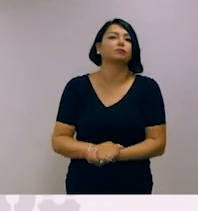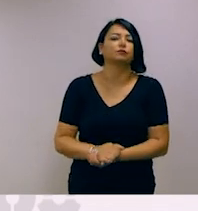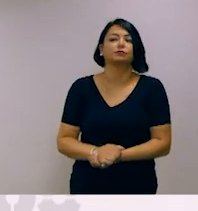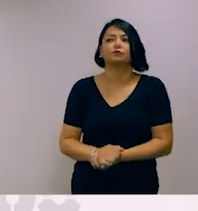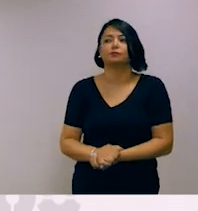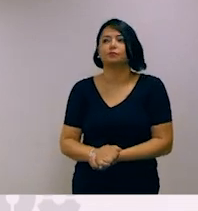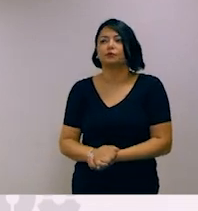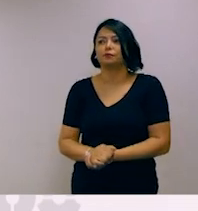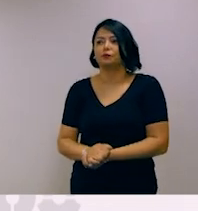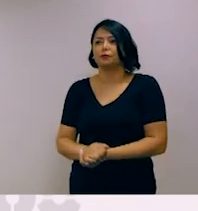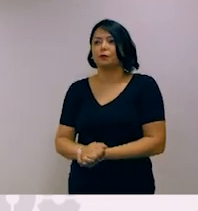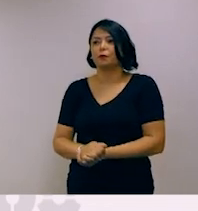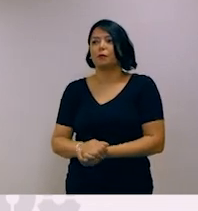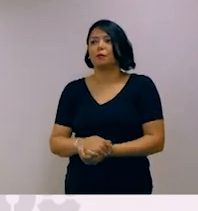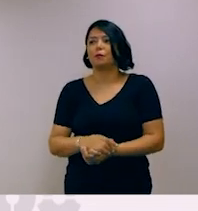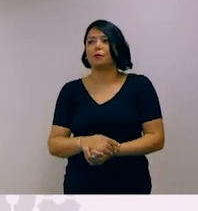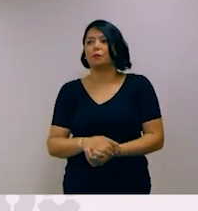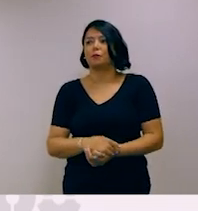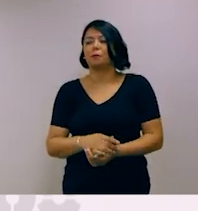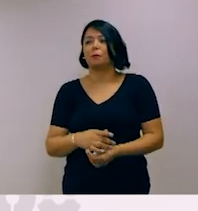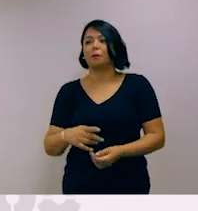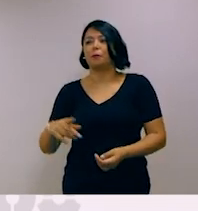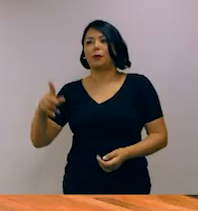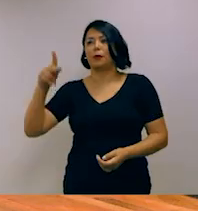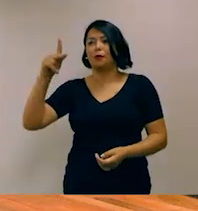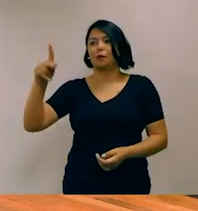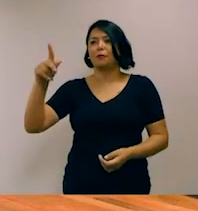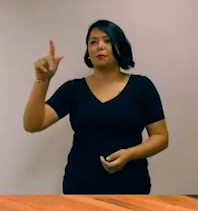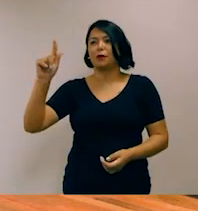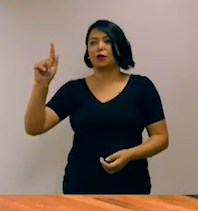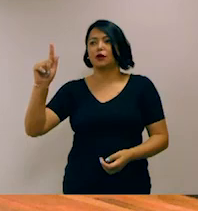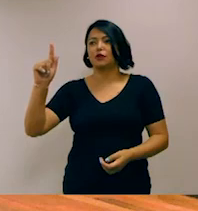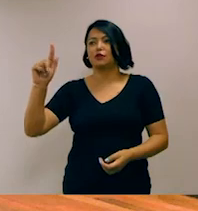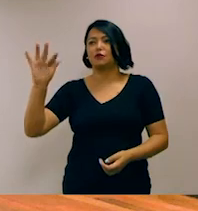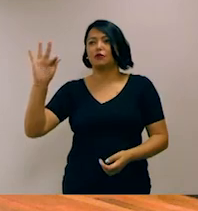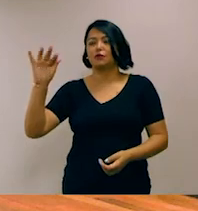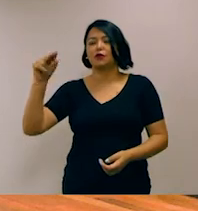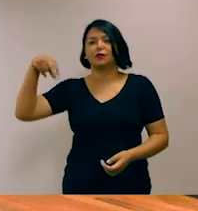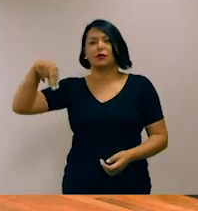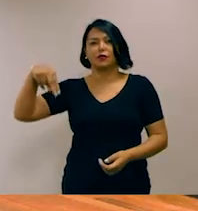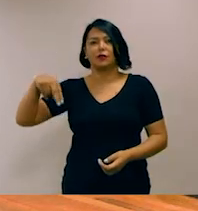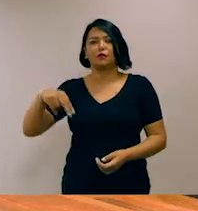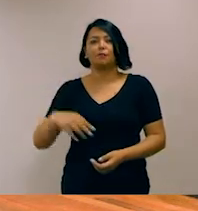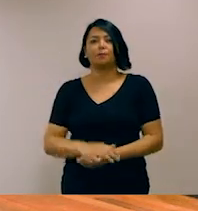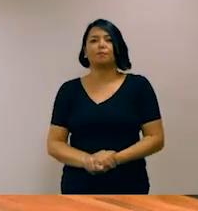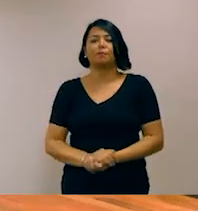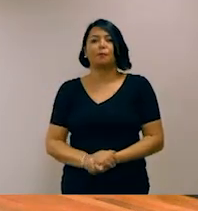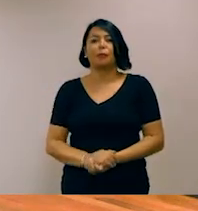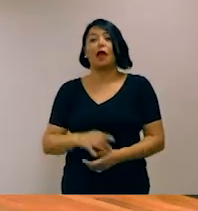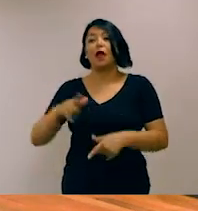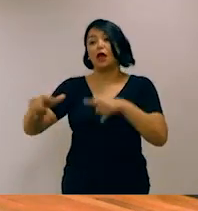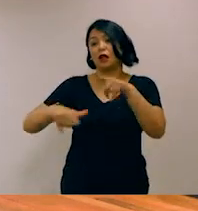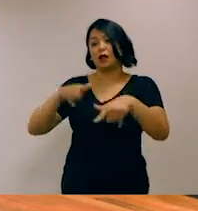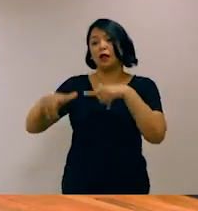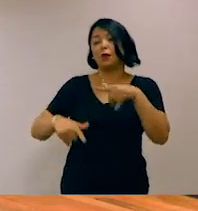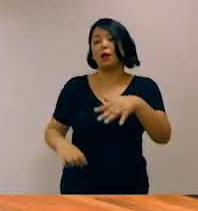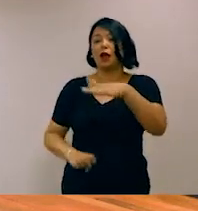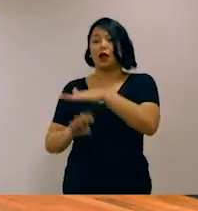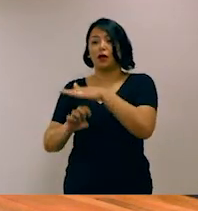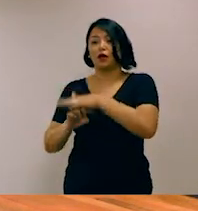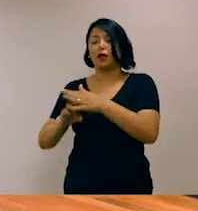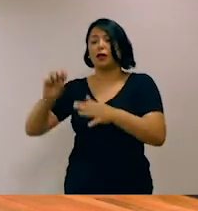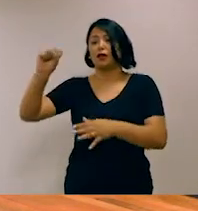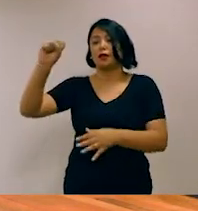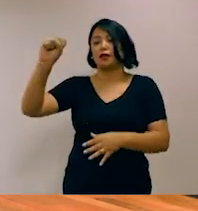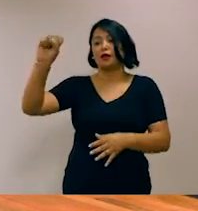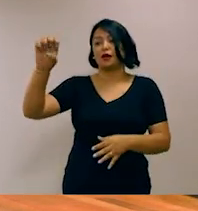Bom dia a todos. Meu nome é Fabrício, trabalho no Serpro. Good morning. My name is Fabrício. I